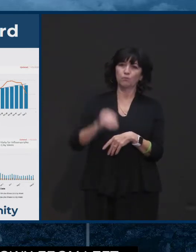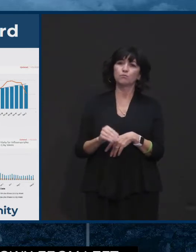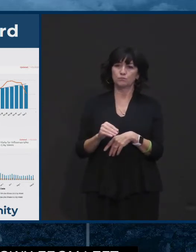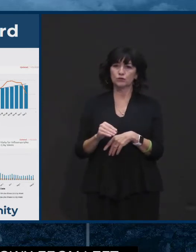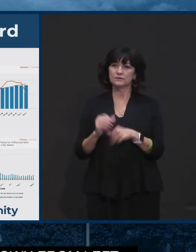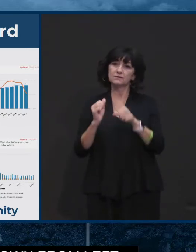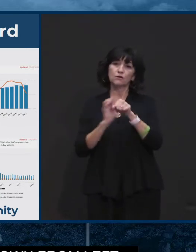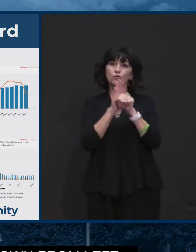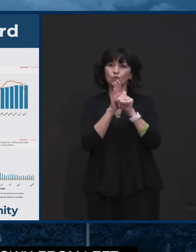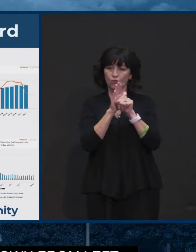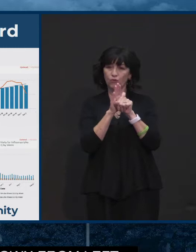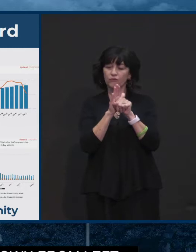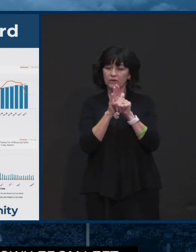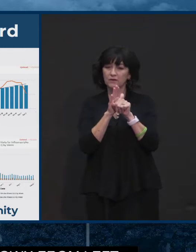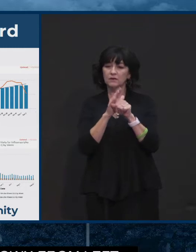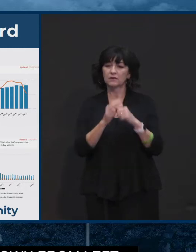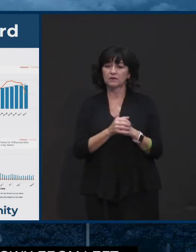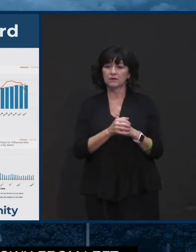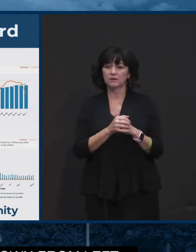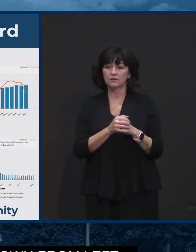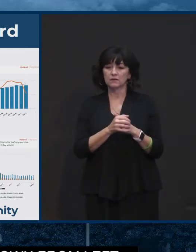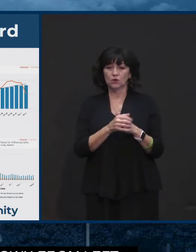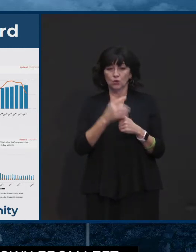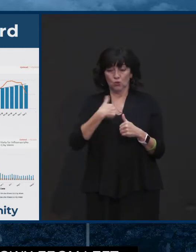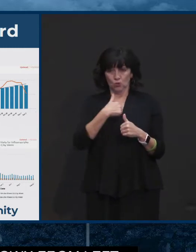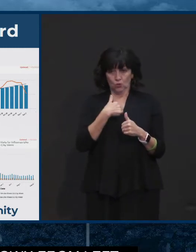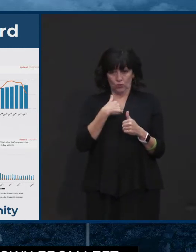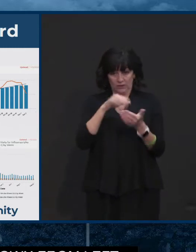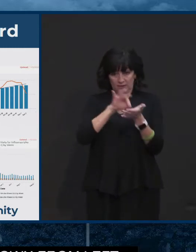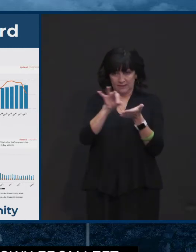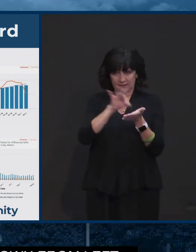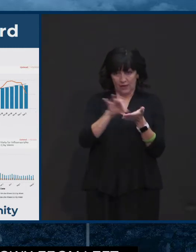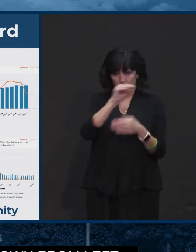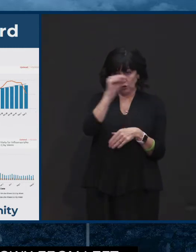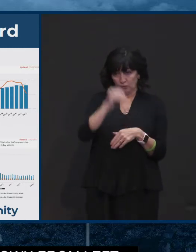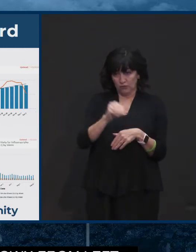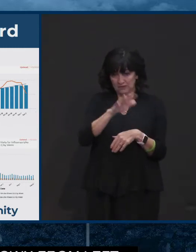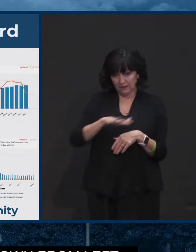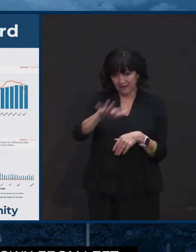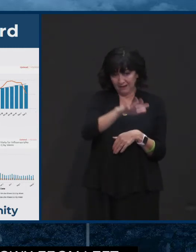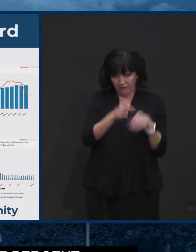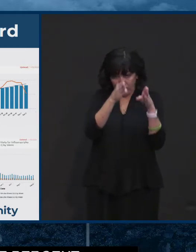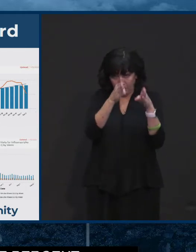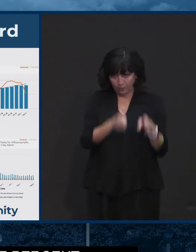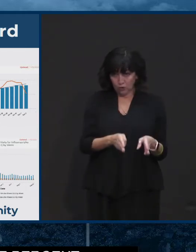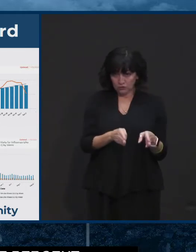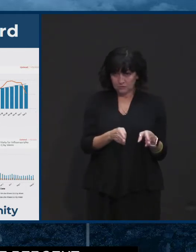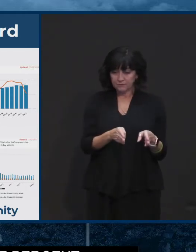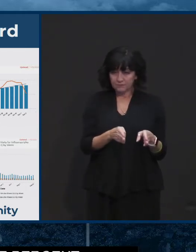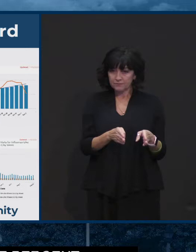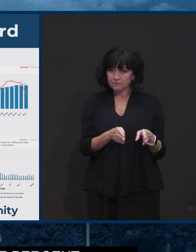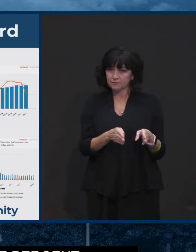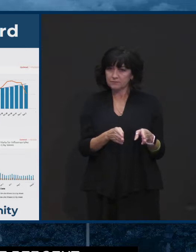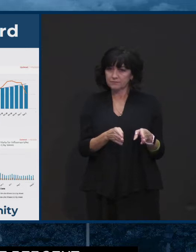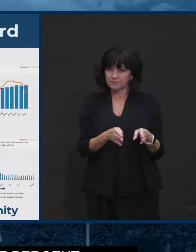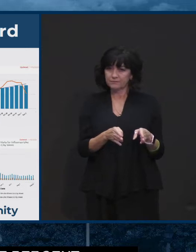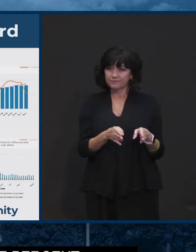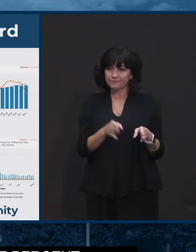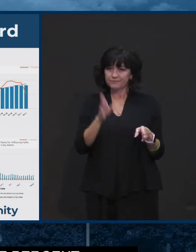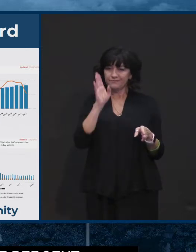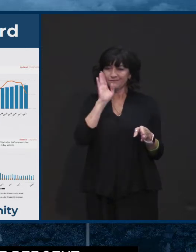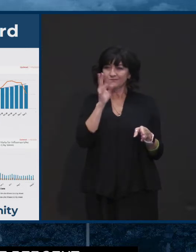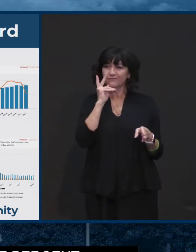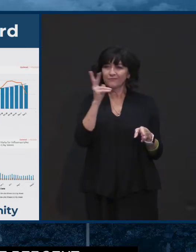left and center. The percent of persons testing positive, which is going to be the higher percentage rate now. You saw at the